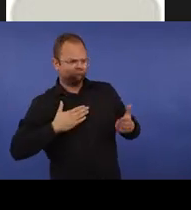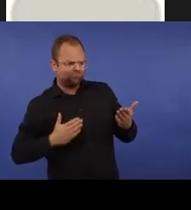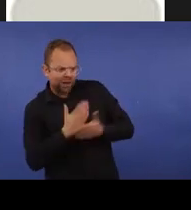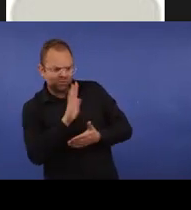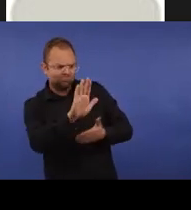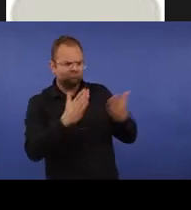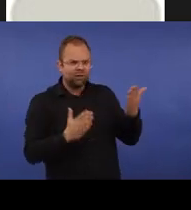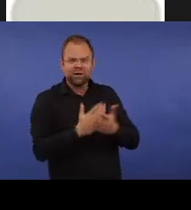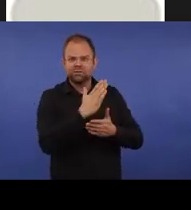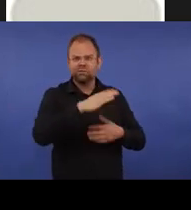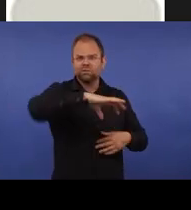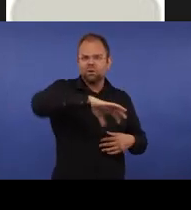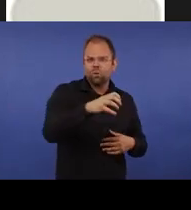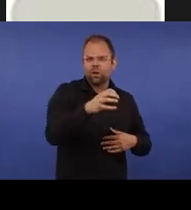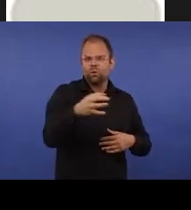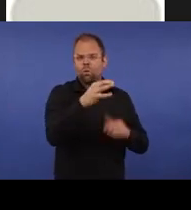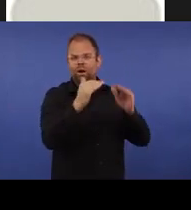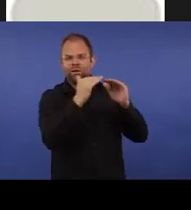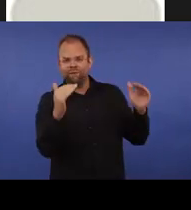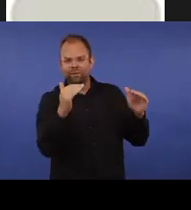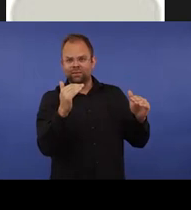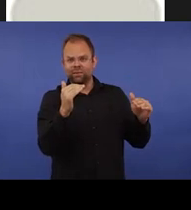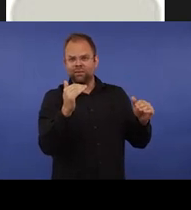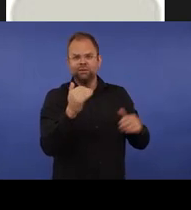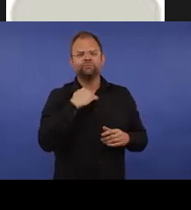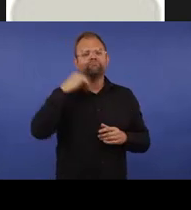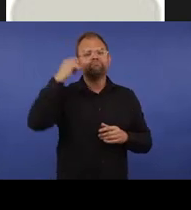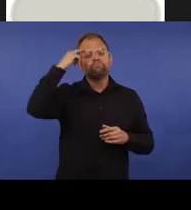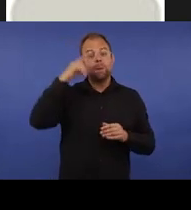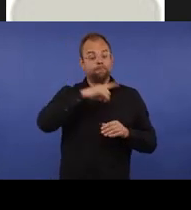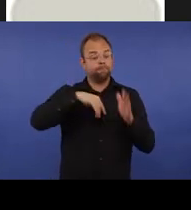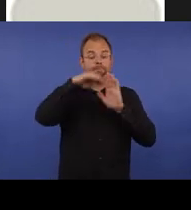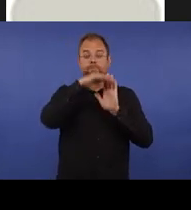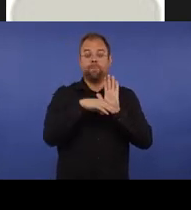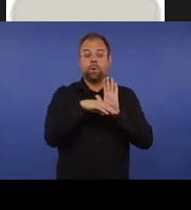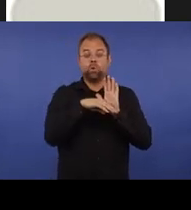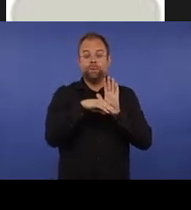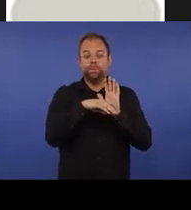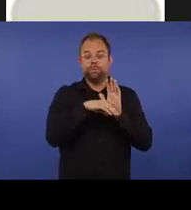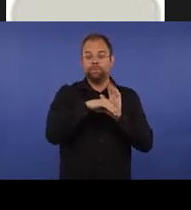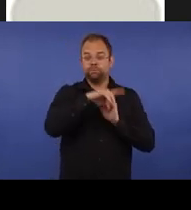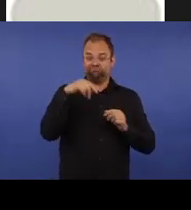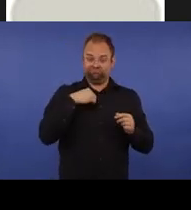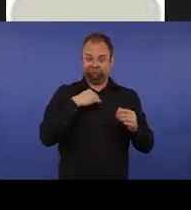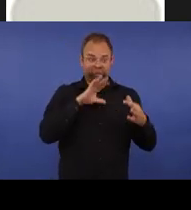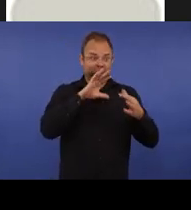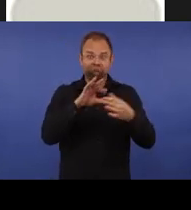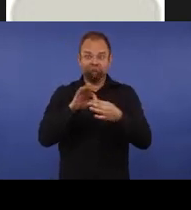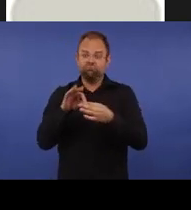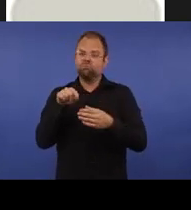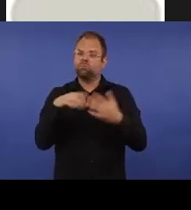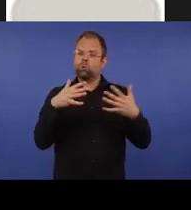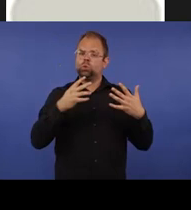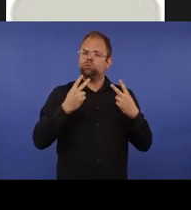to understand in the most basic ways what their rights are under the law and other people that they